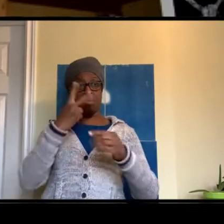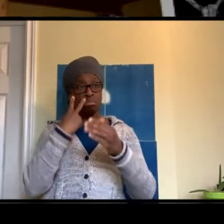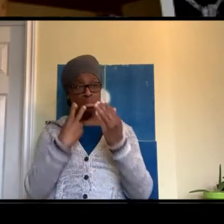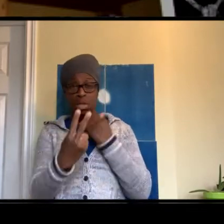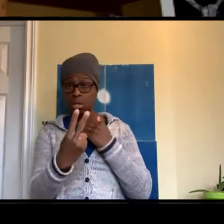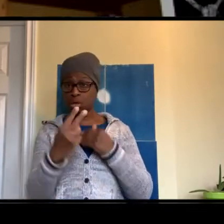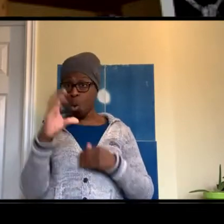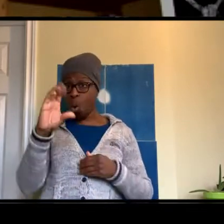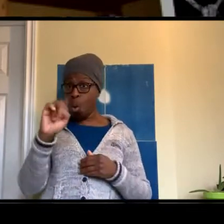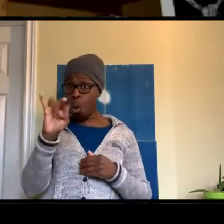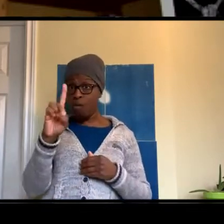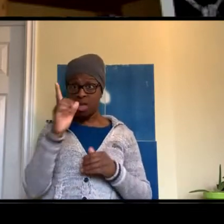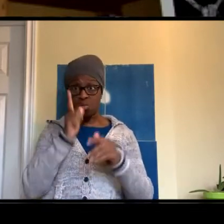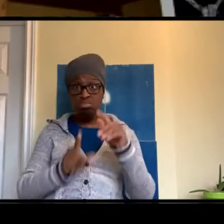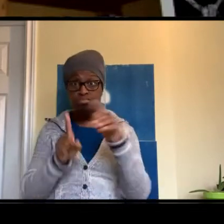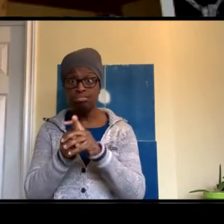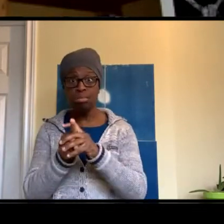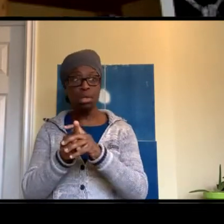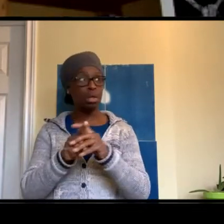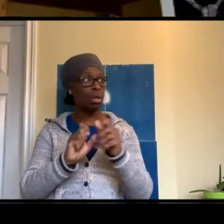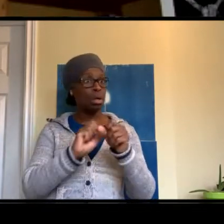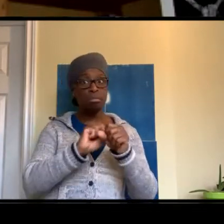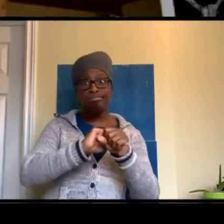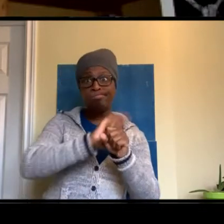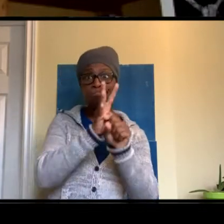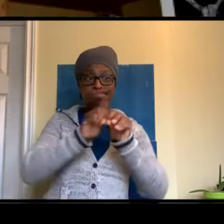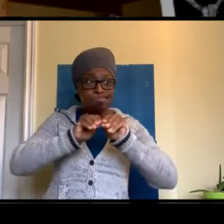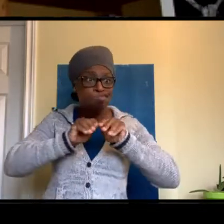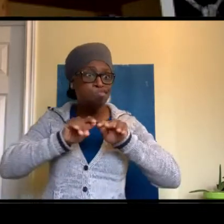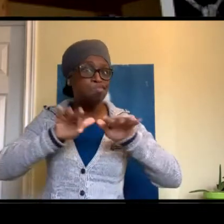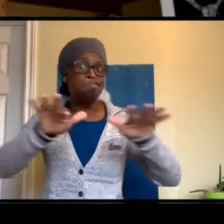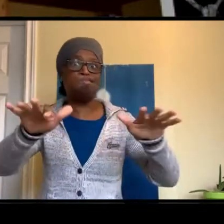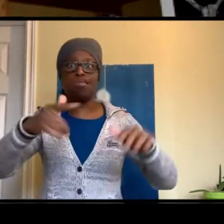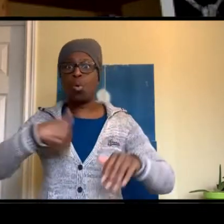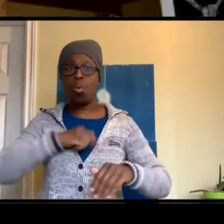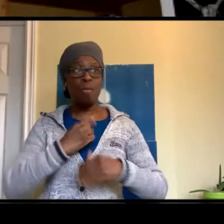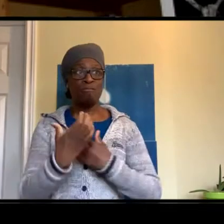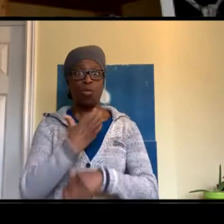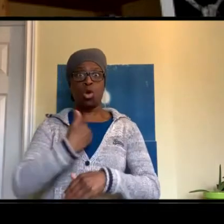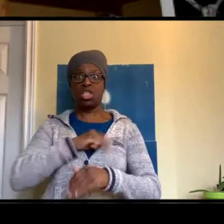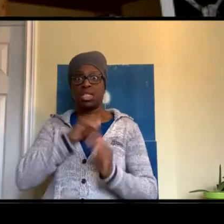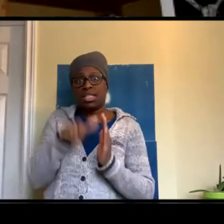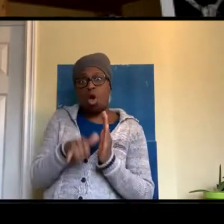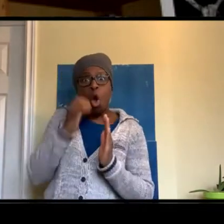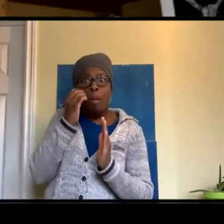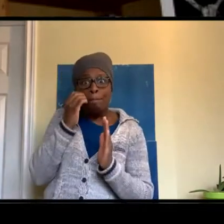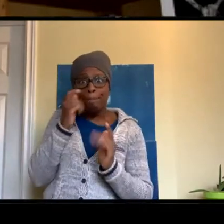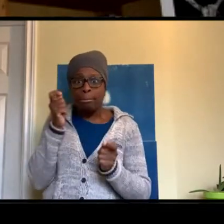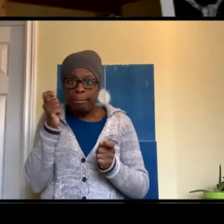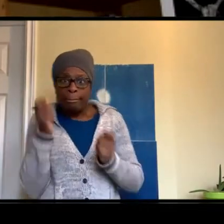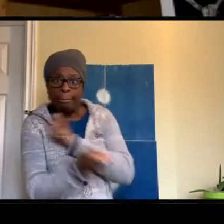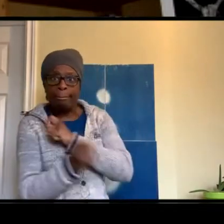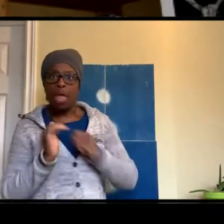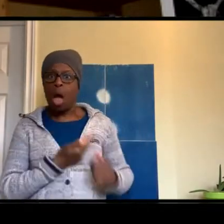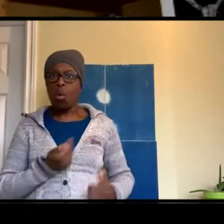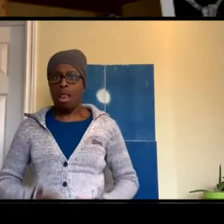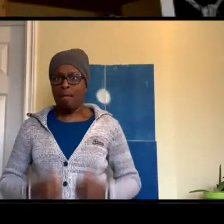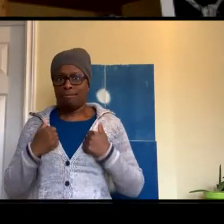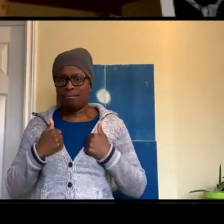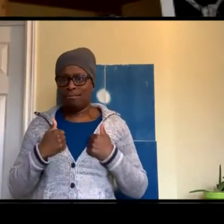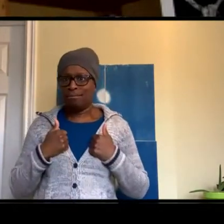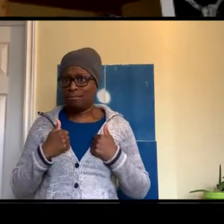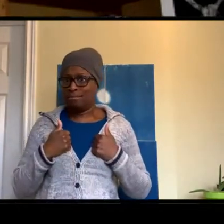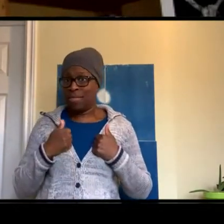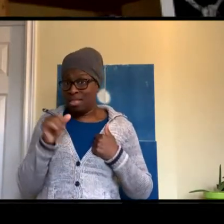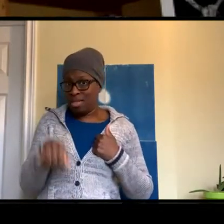absolute, chaos at first for you guys. But that again, when you're talking to your program officer, they might be the ones who can suggest to you,